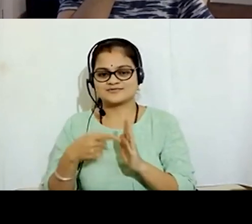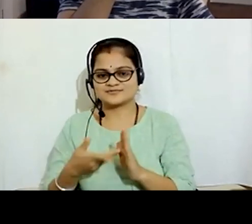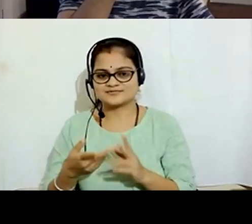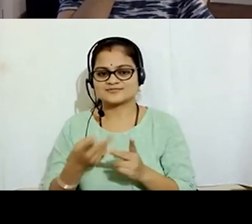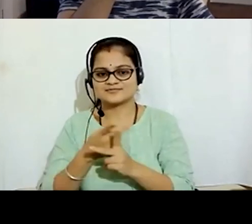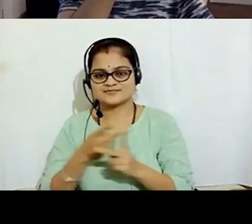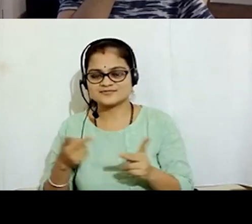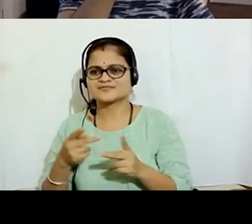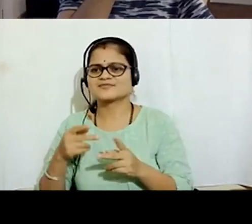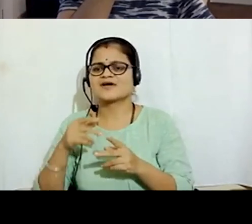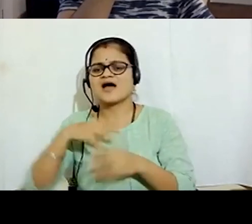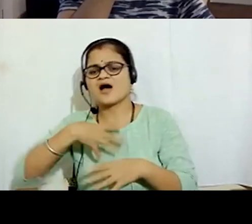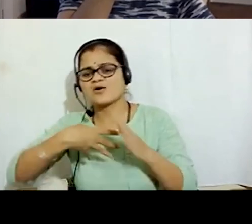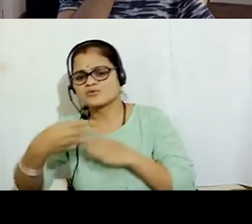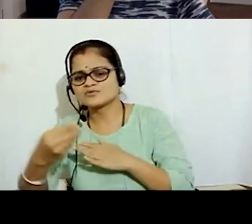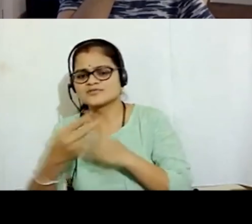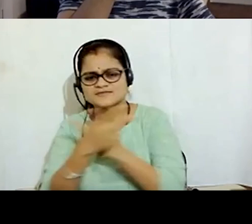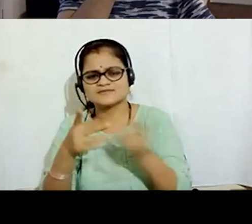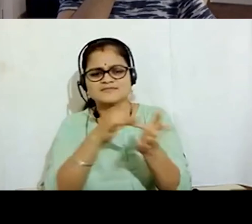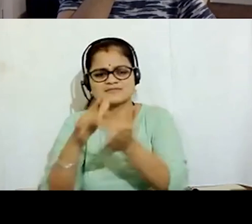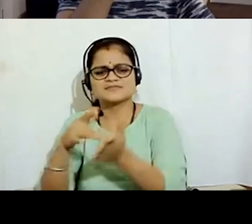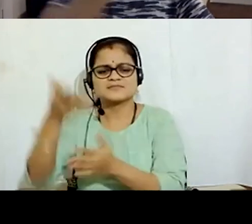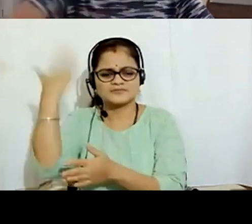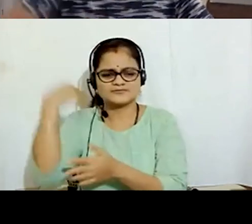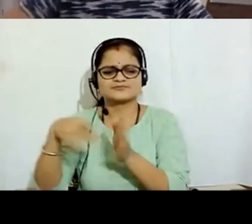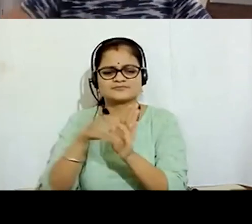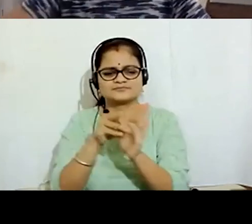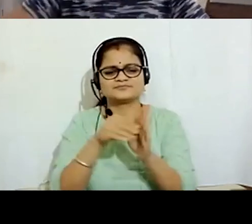field recordings before this anyway. So